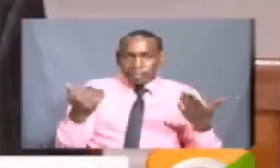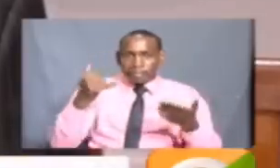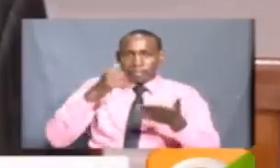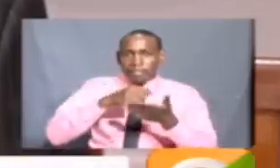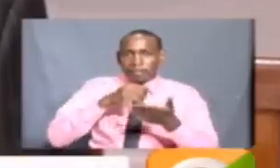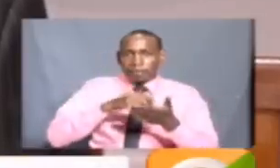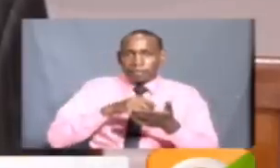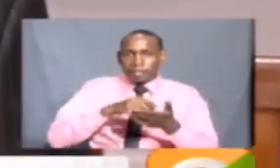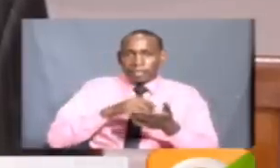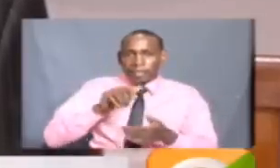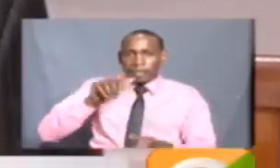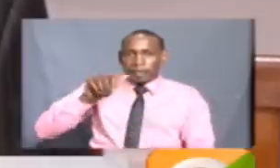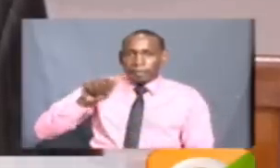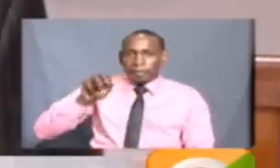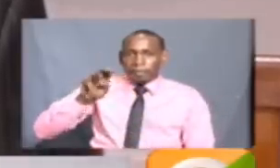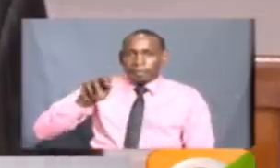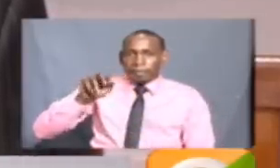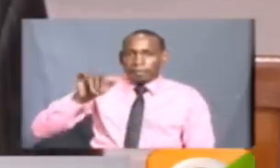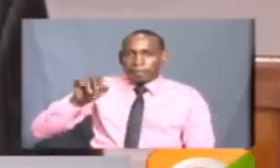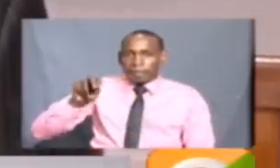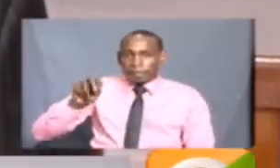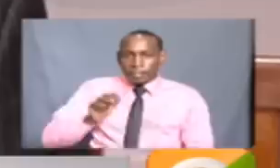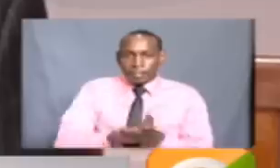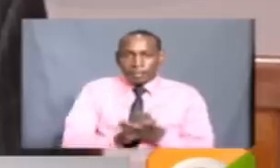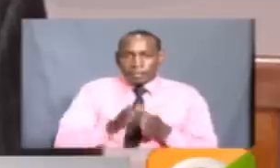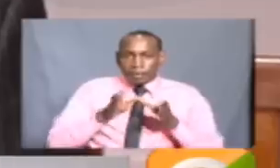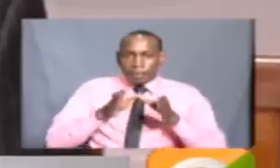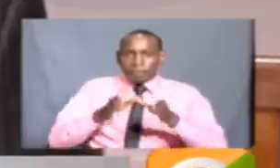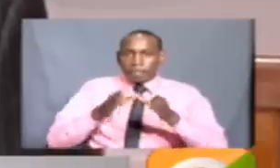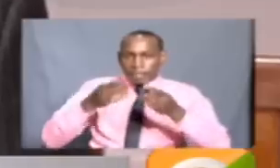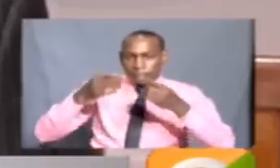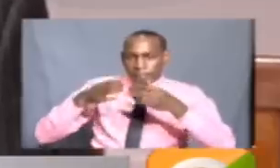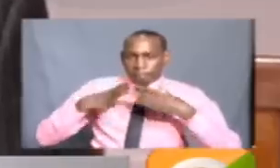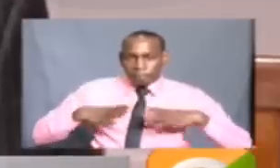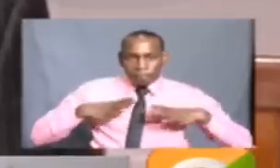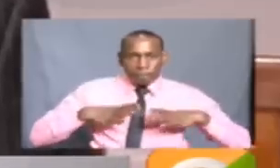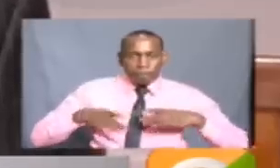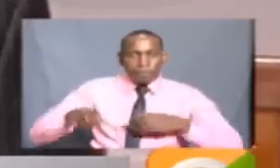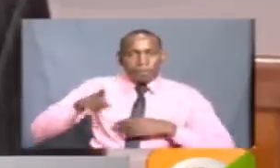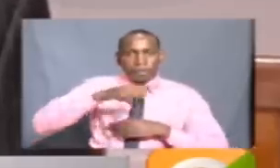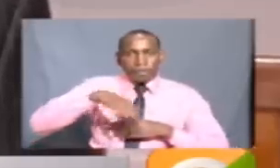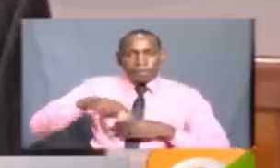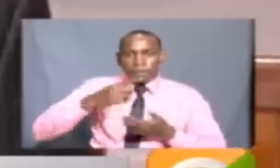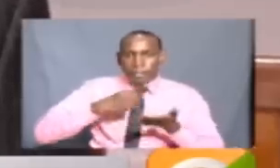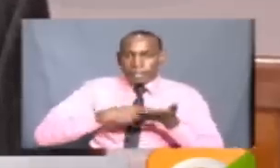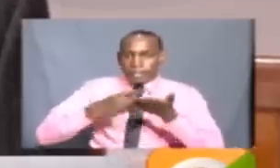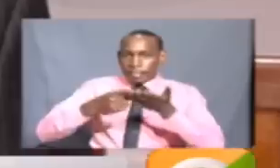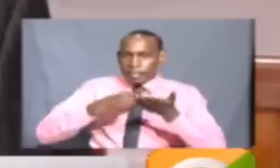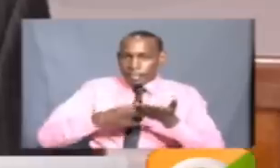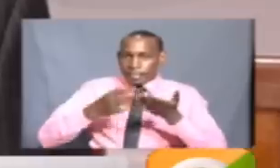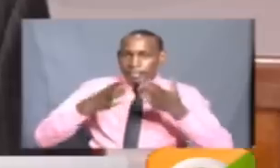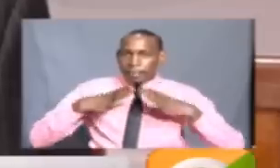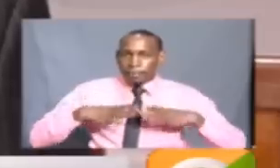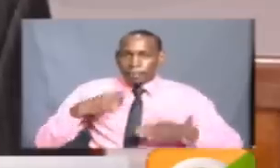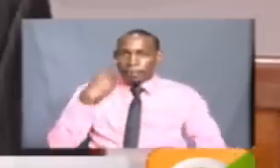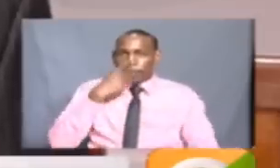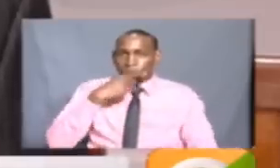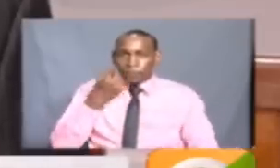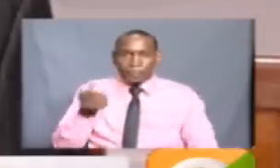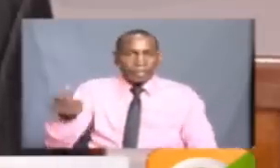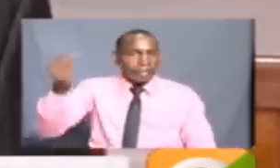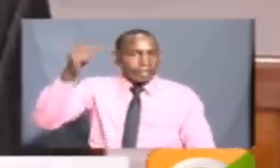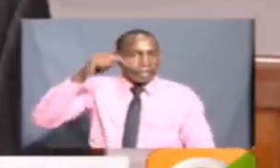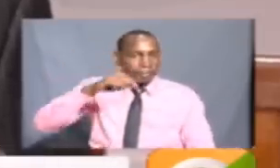Amin and imposing themselves upon the people. We are talking about fellows who have